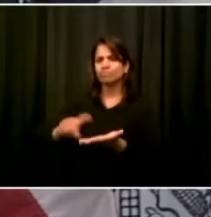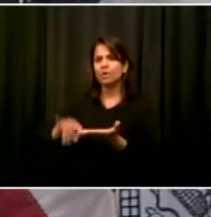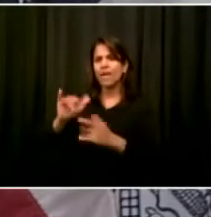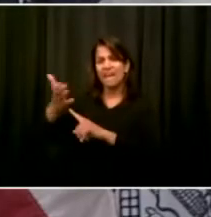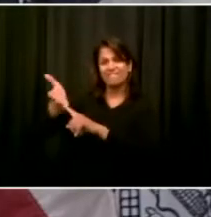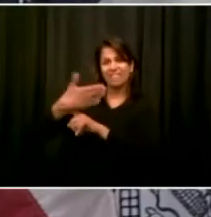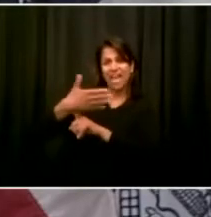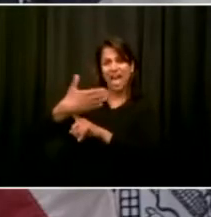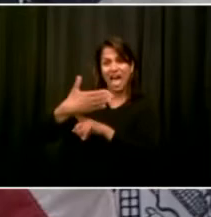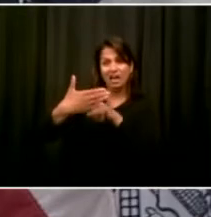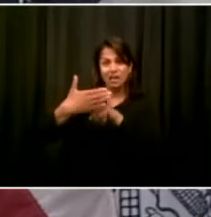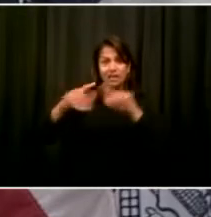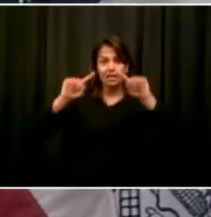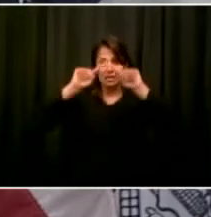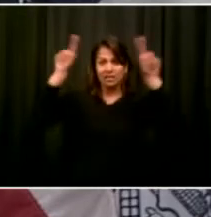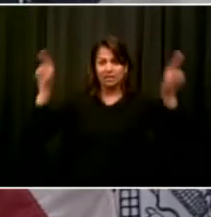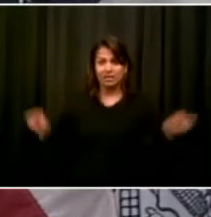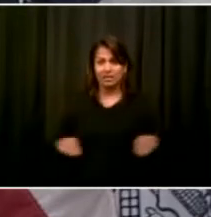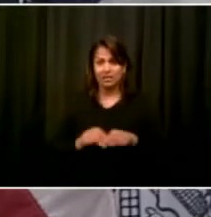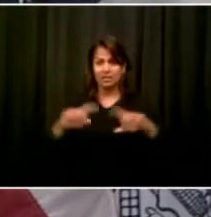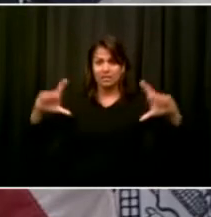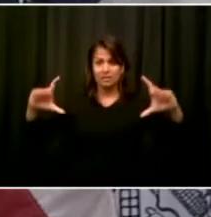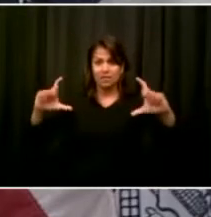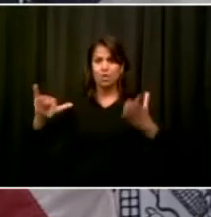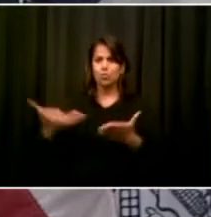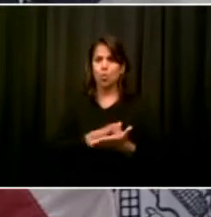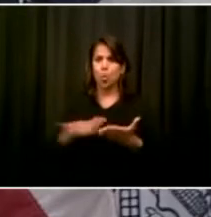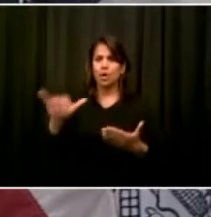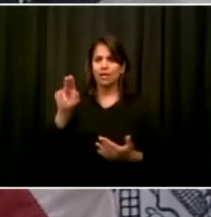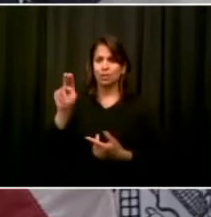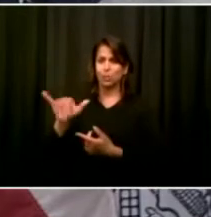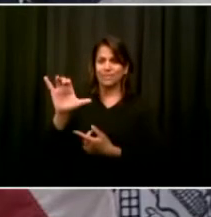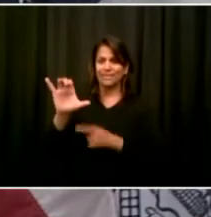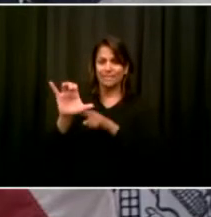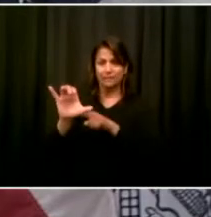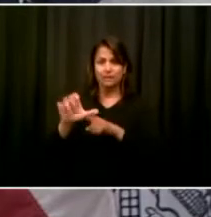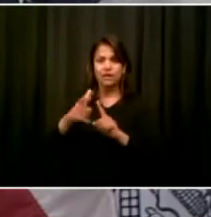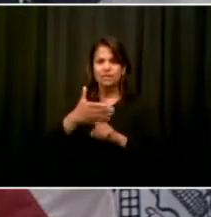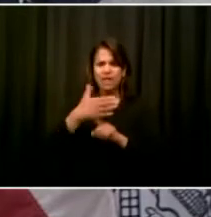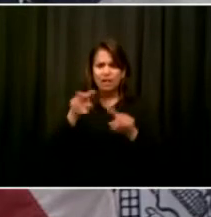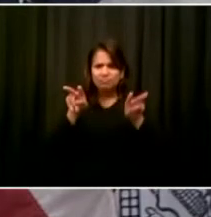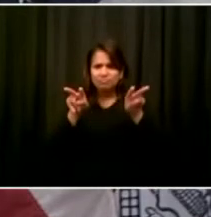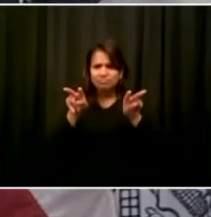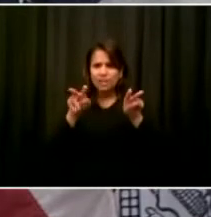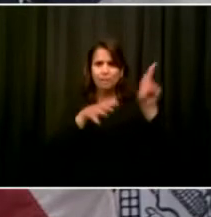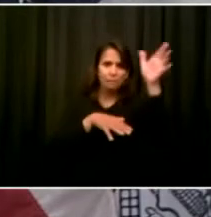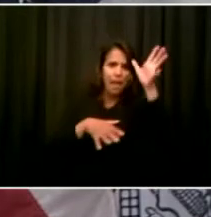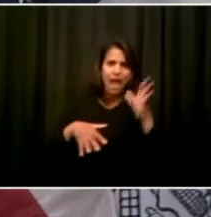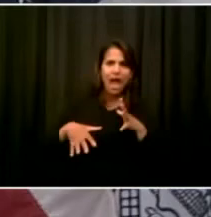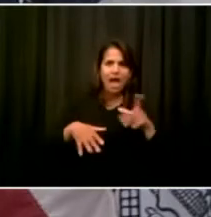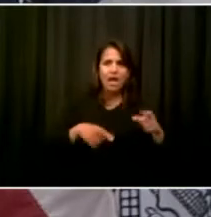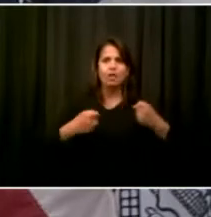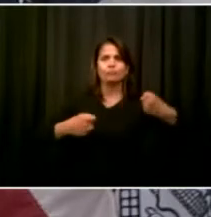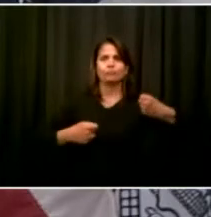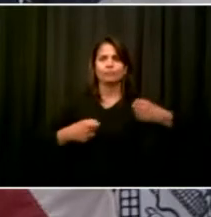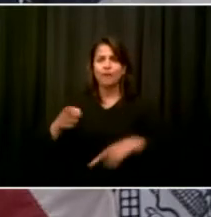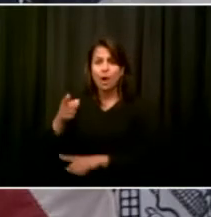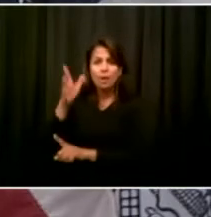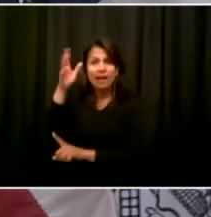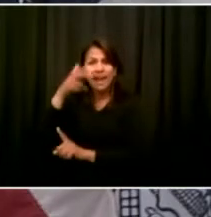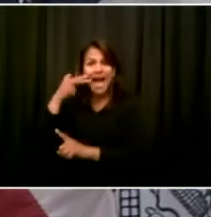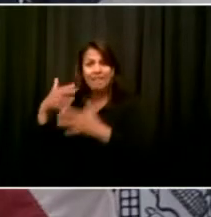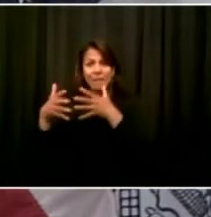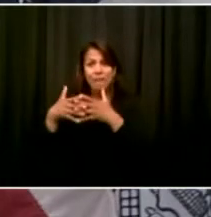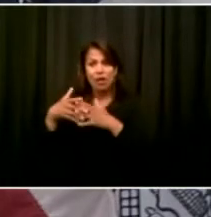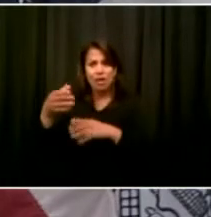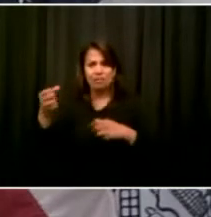It's something of an unclear image, what it's saying to us, but I think that's exactly right. It's the kind of thing a commission should look at carefully and decide if it